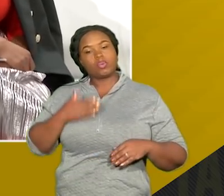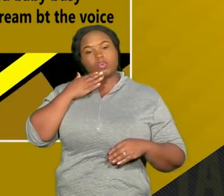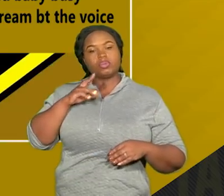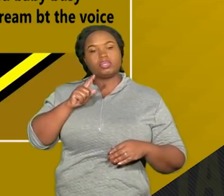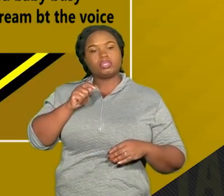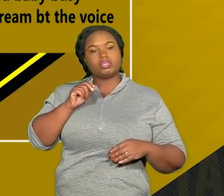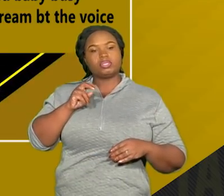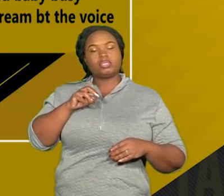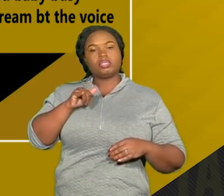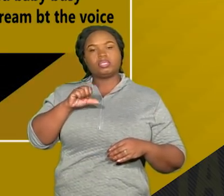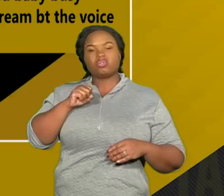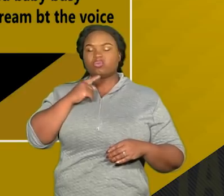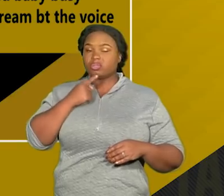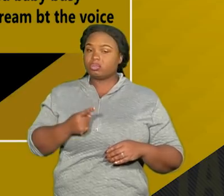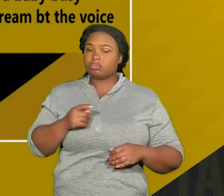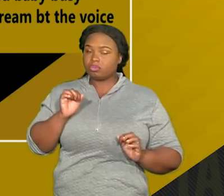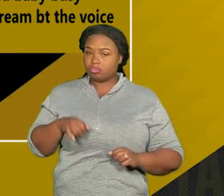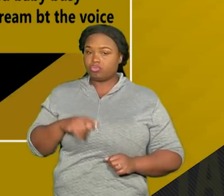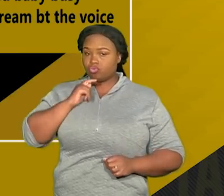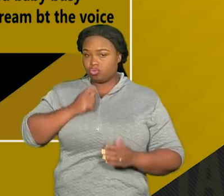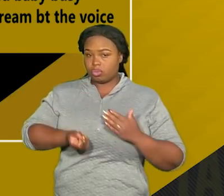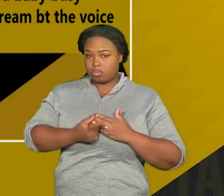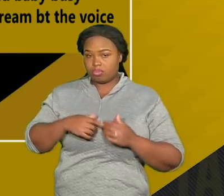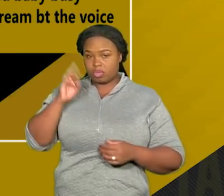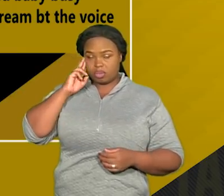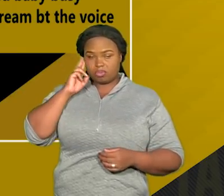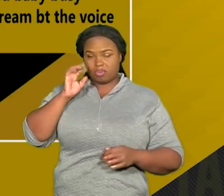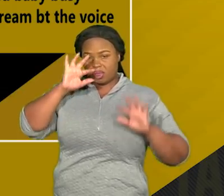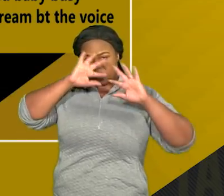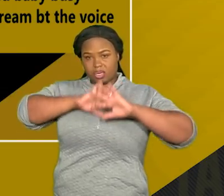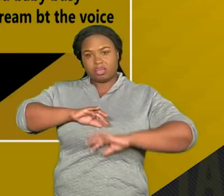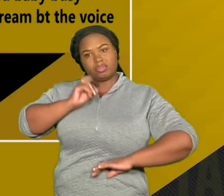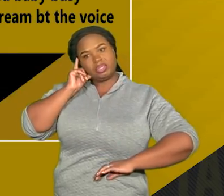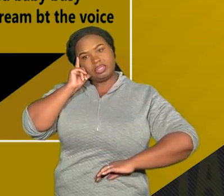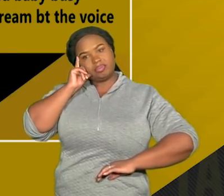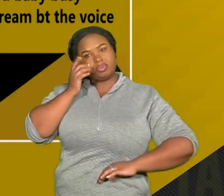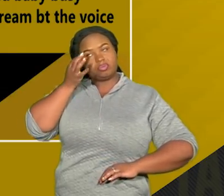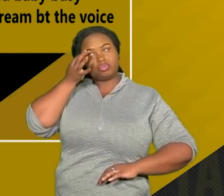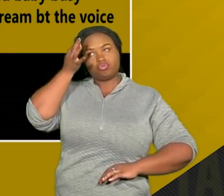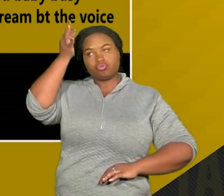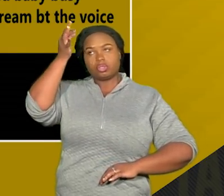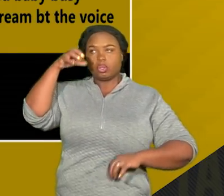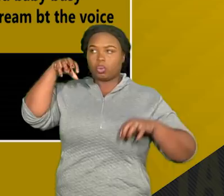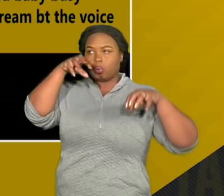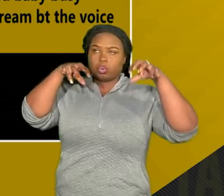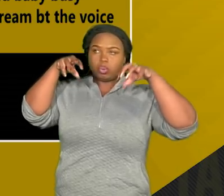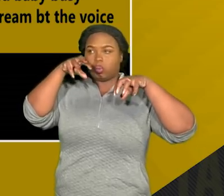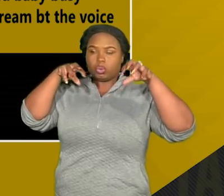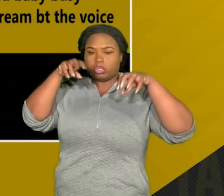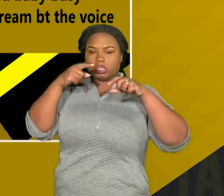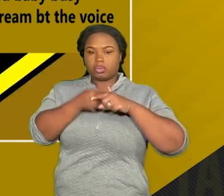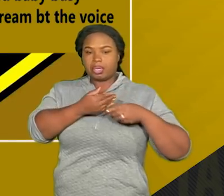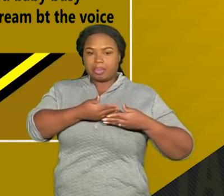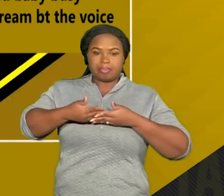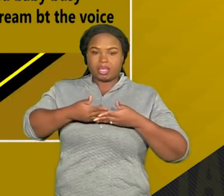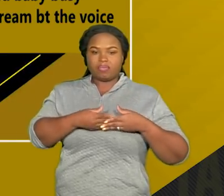Kubai. Witchcraft does exist. I remember the other day at night sleeping, I dreamt a ghost standing in front of my head and there was a naked baby